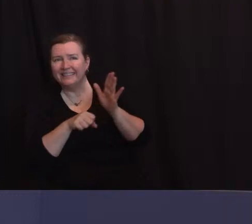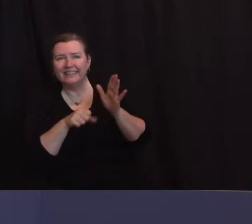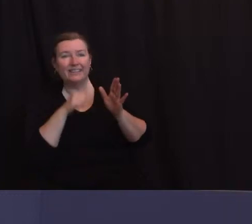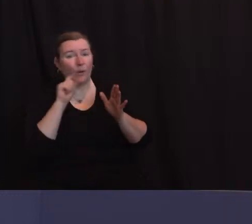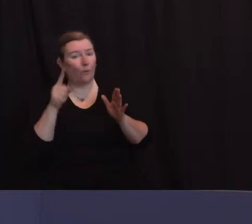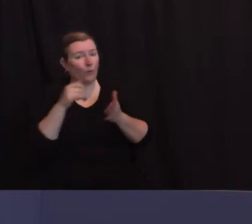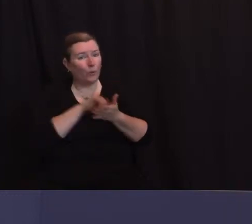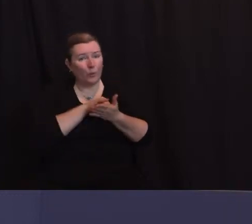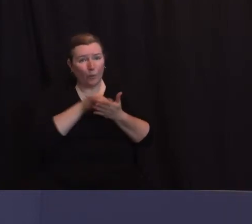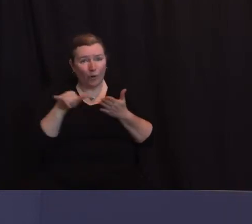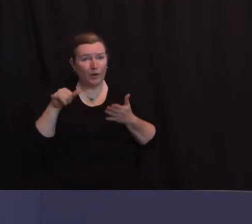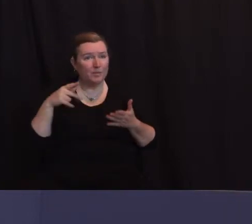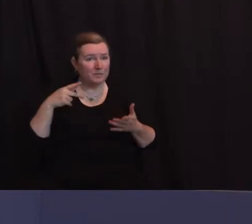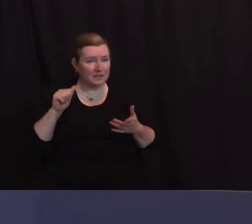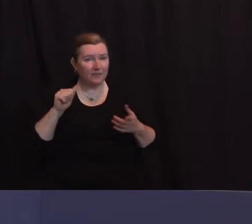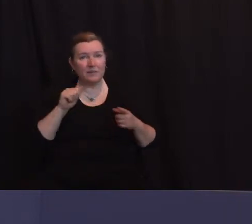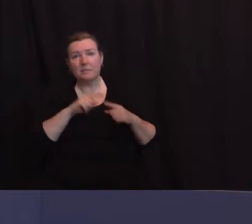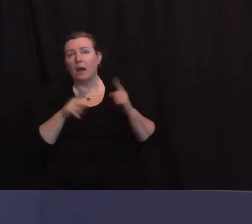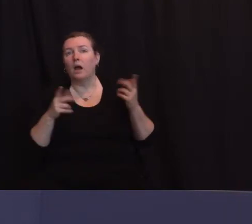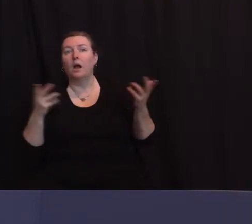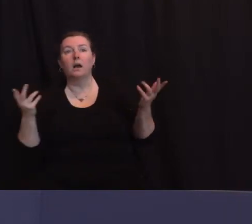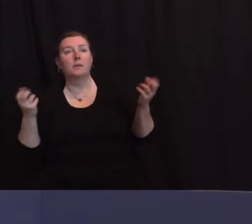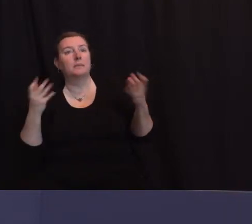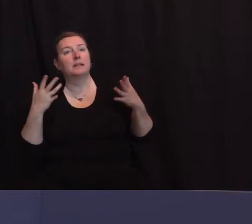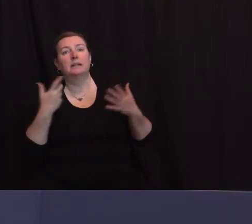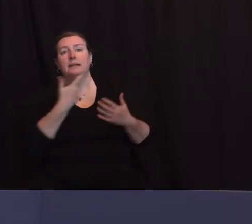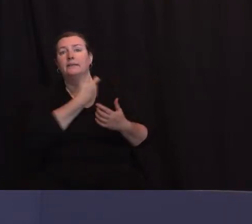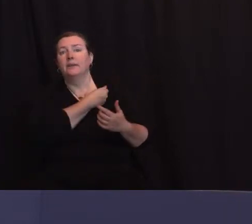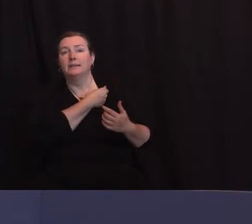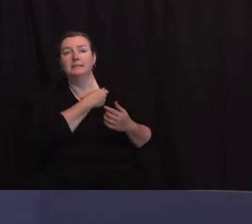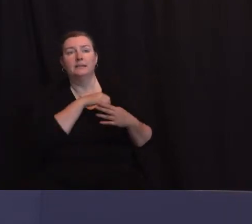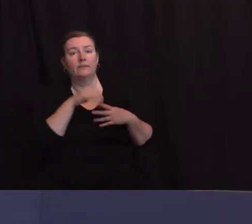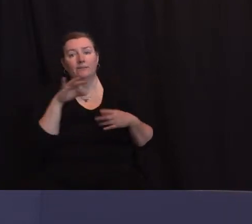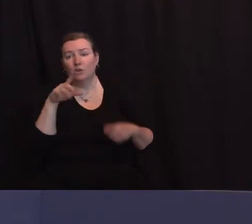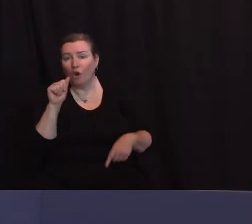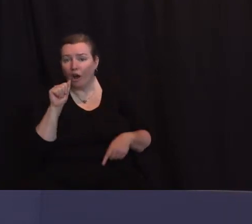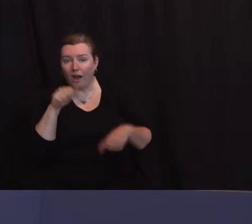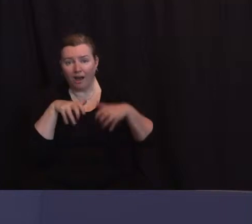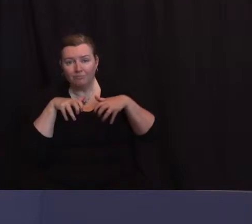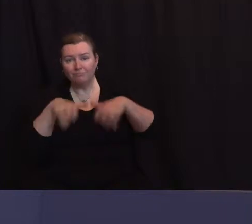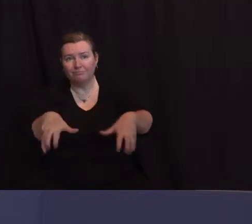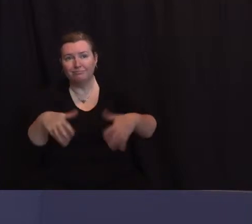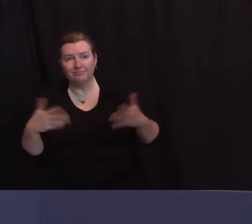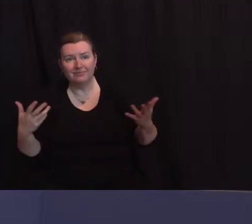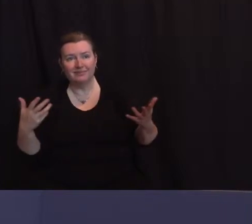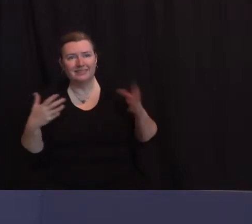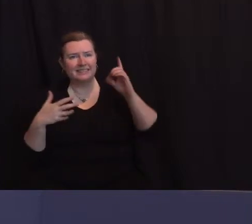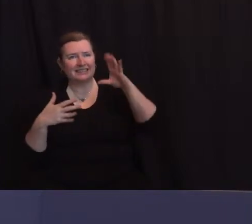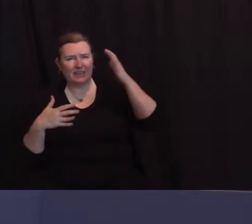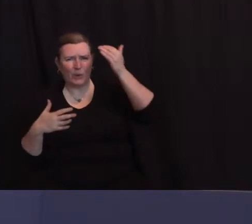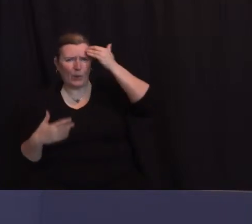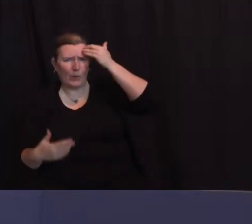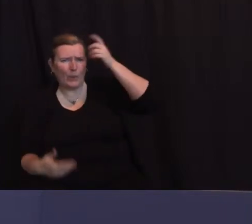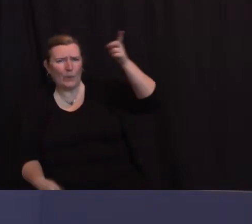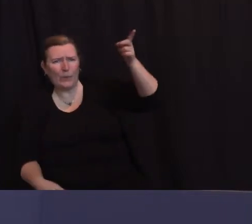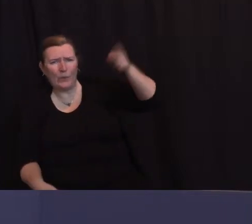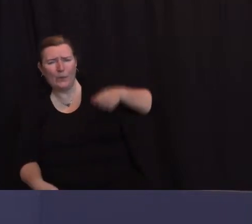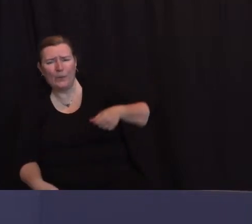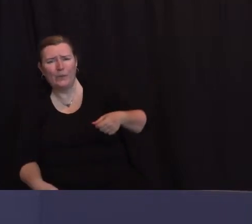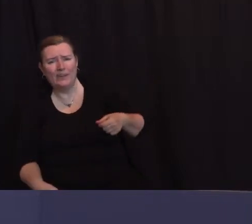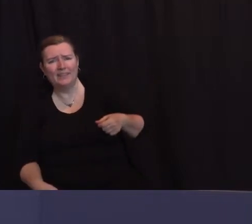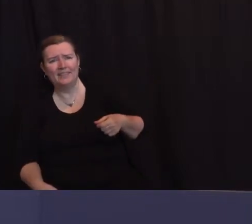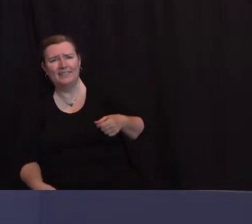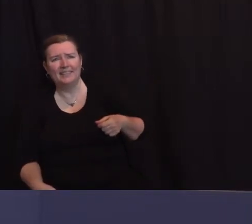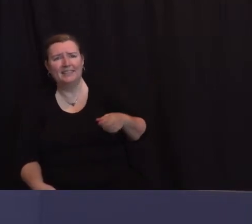and Pennsylvania, but, for example, many were vaccinated in Florida. They also have better data on